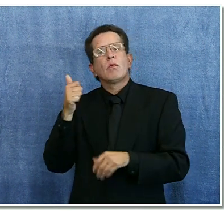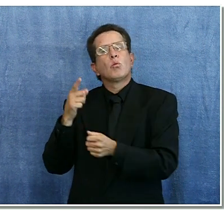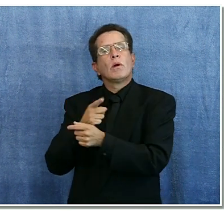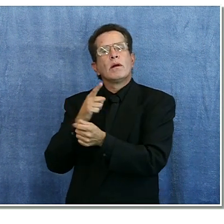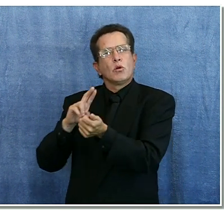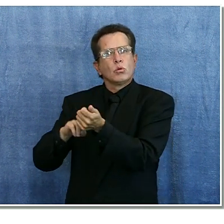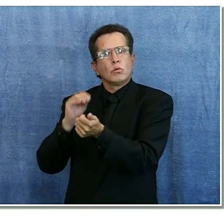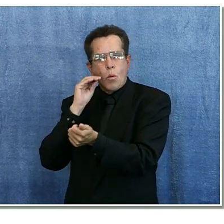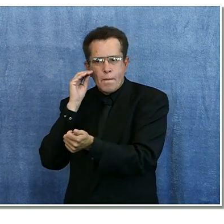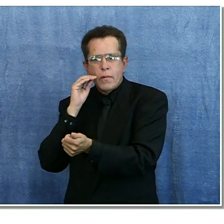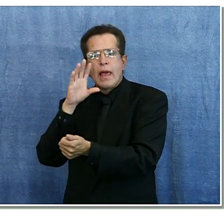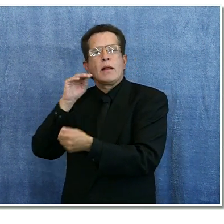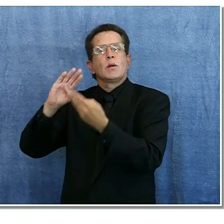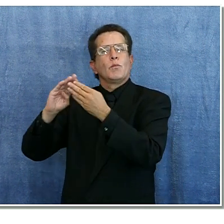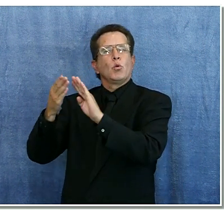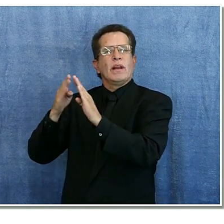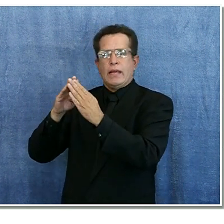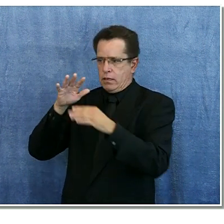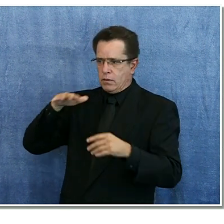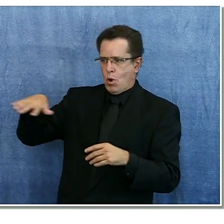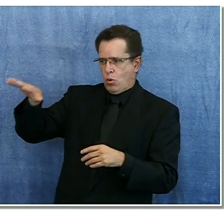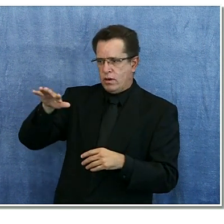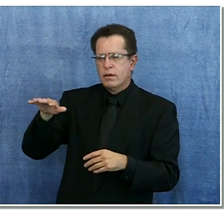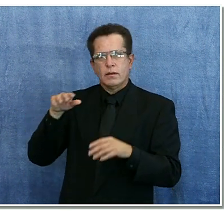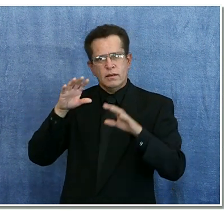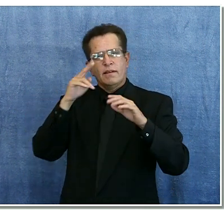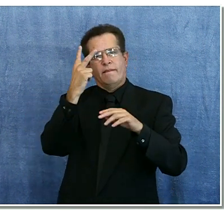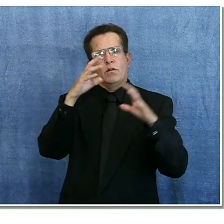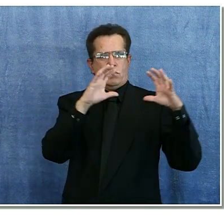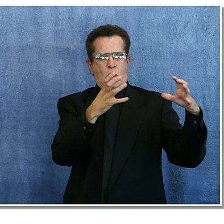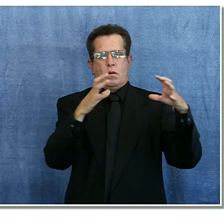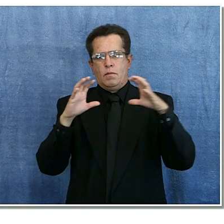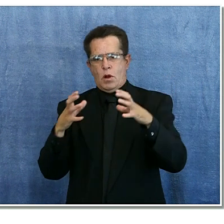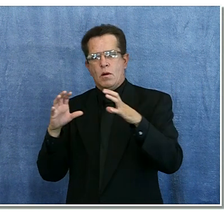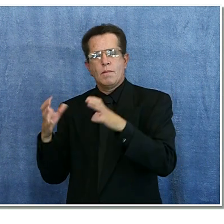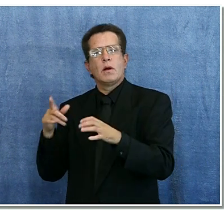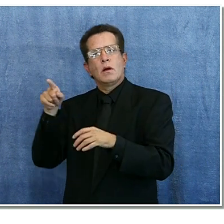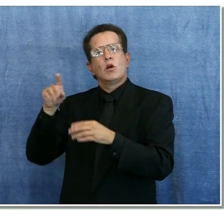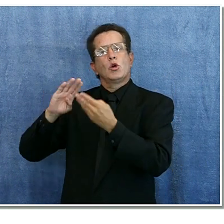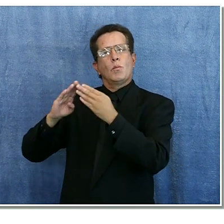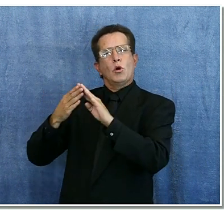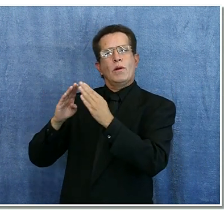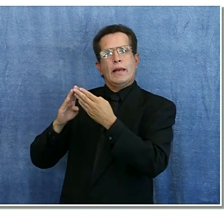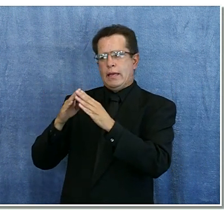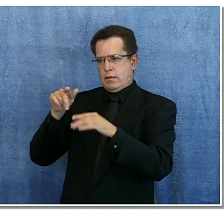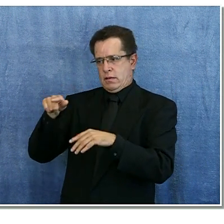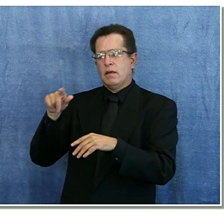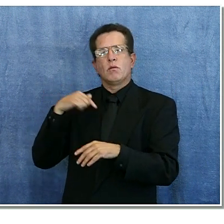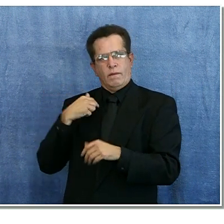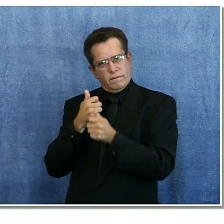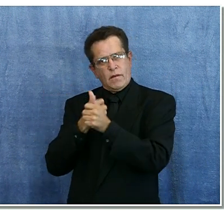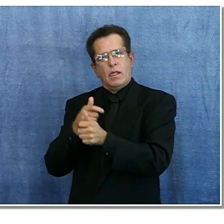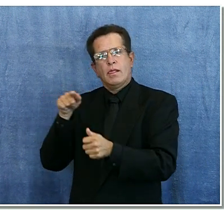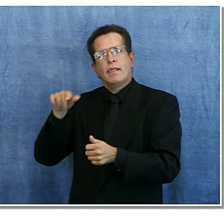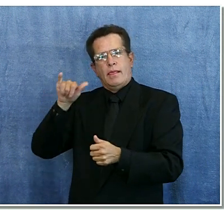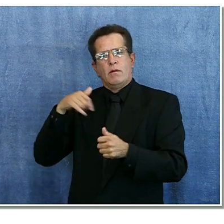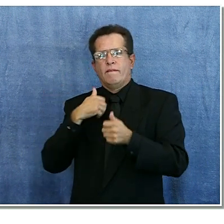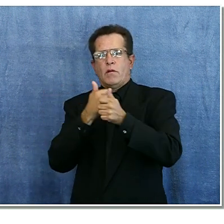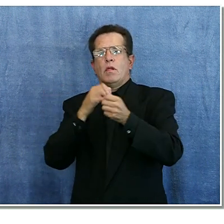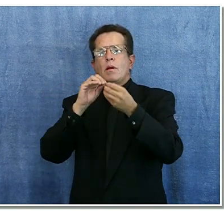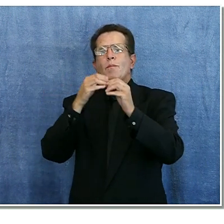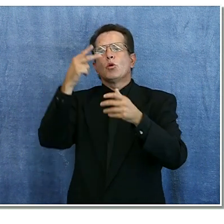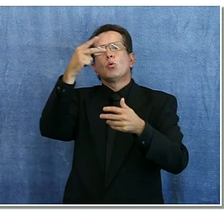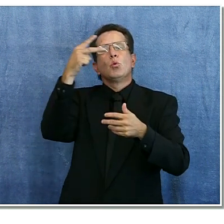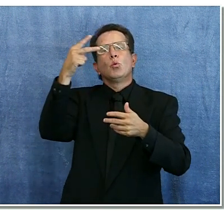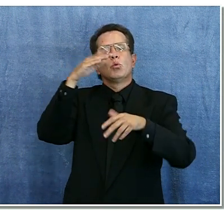and community settings. And community settings is related to our trigger number 2,